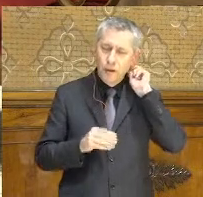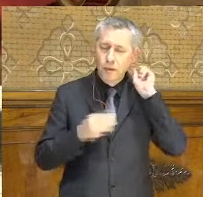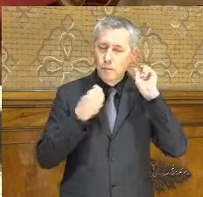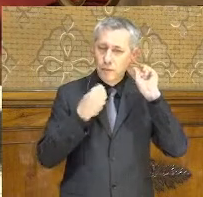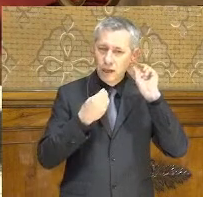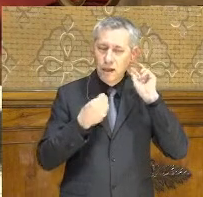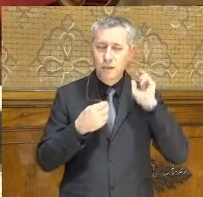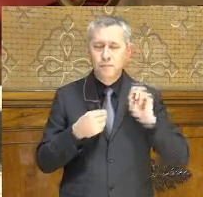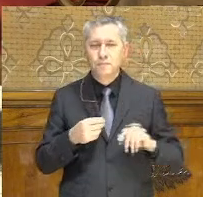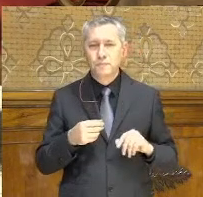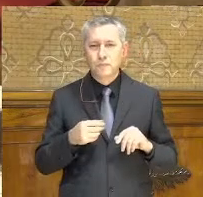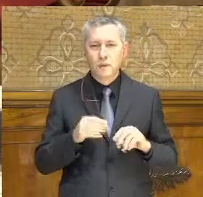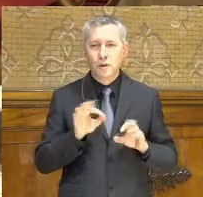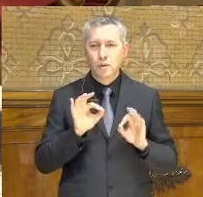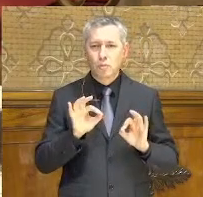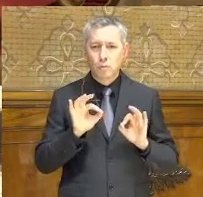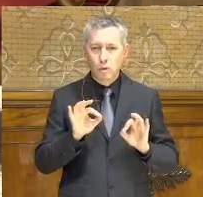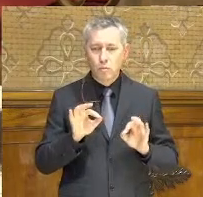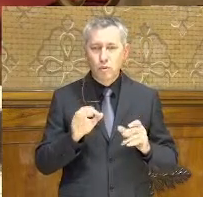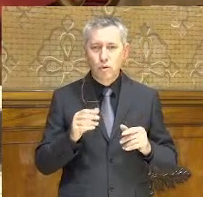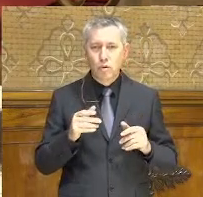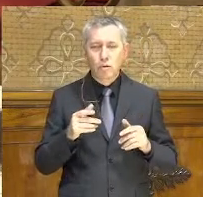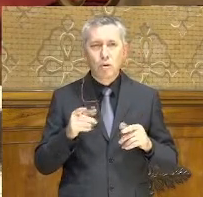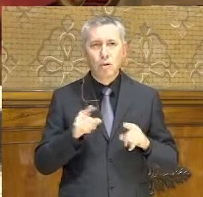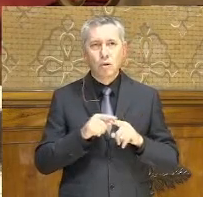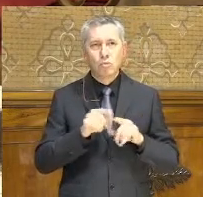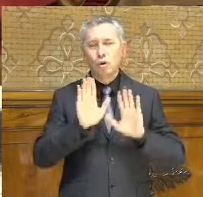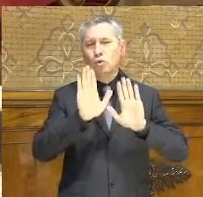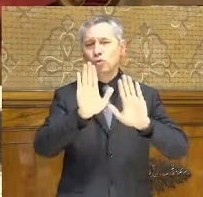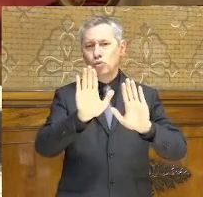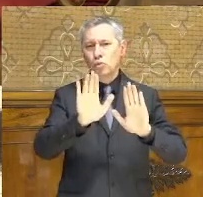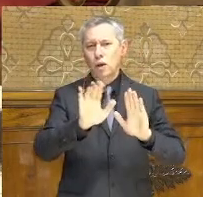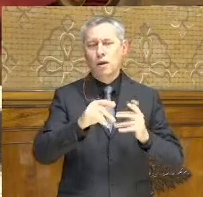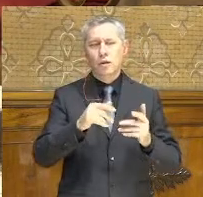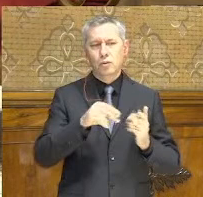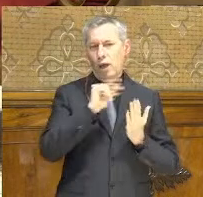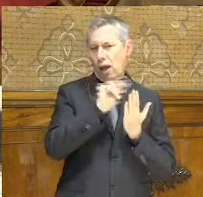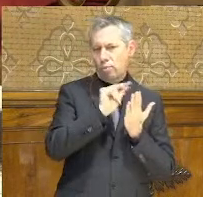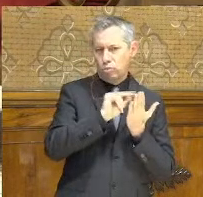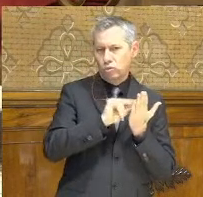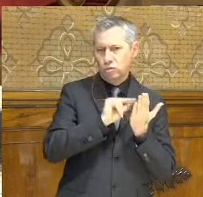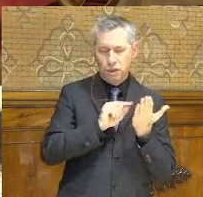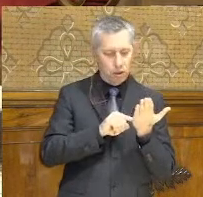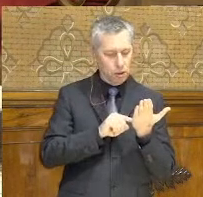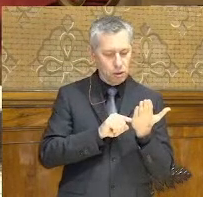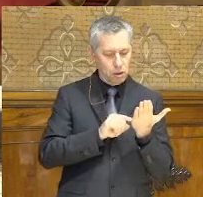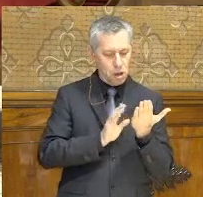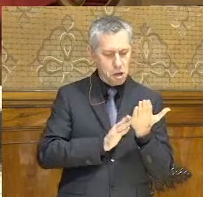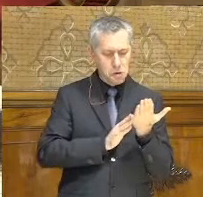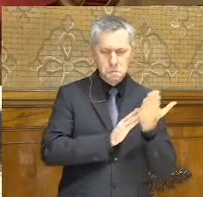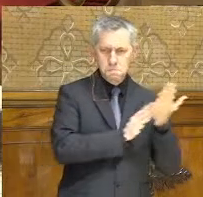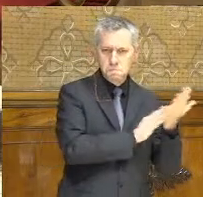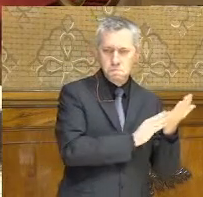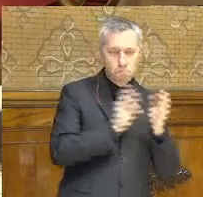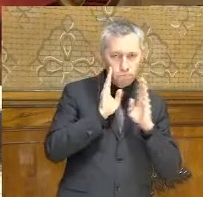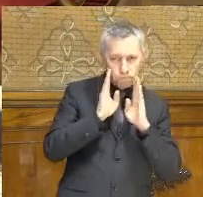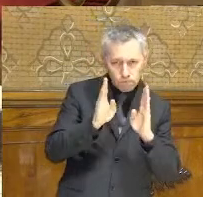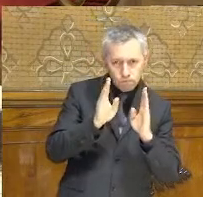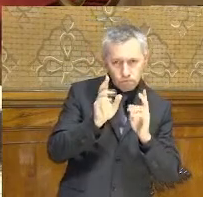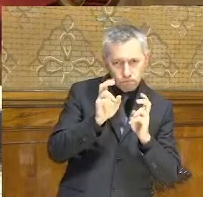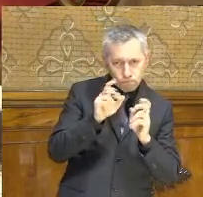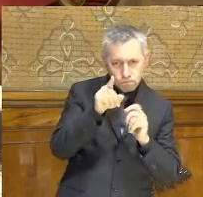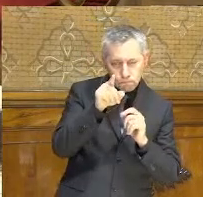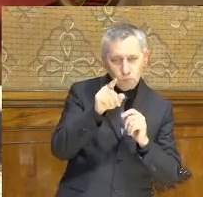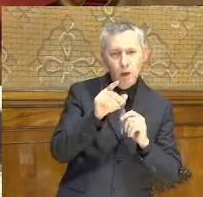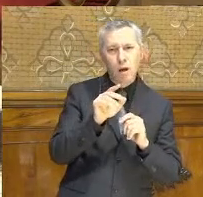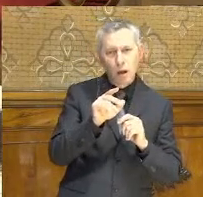abandoning your notes and giving yourself to what you called in the Derridean sense the event.